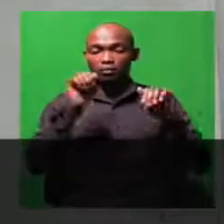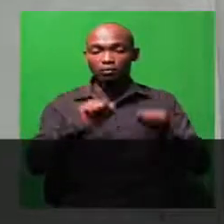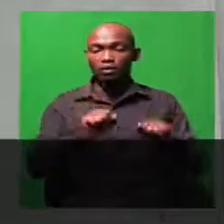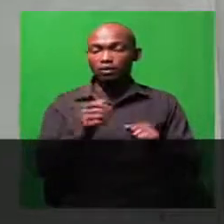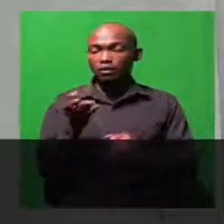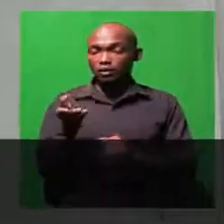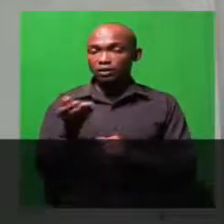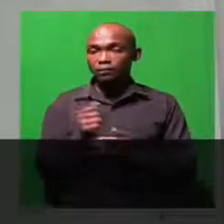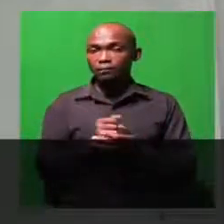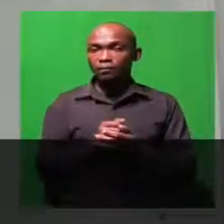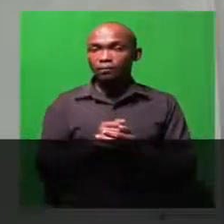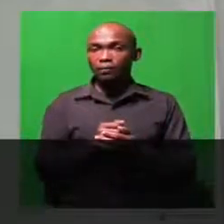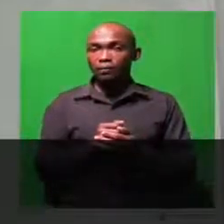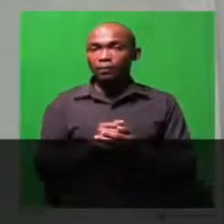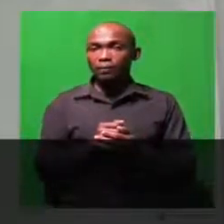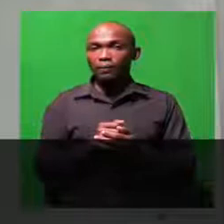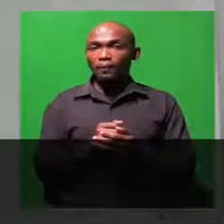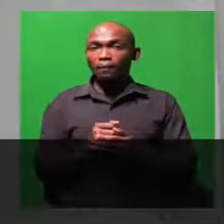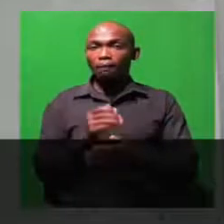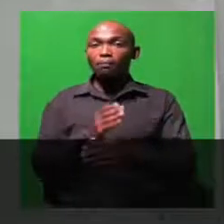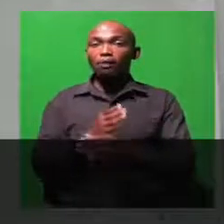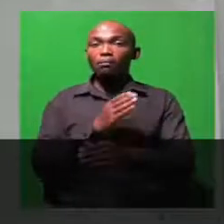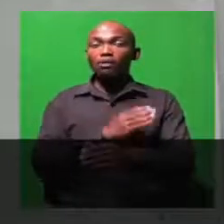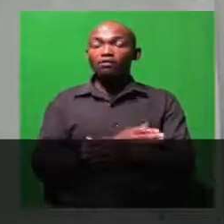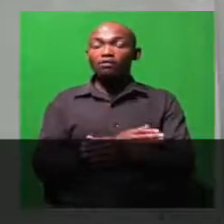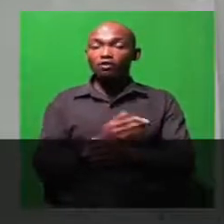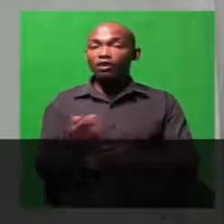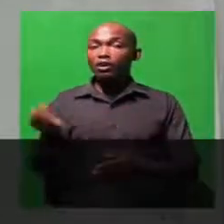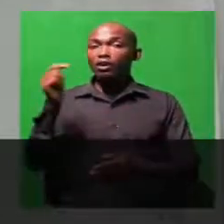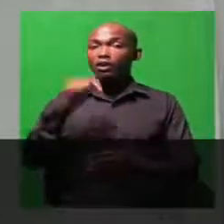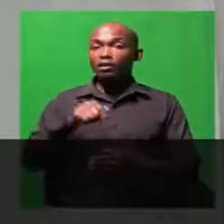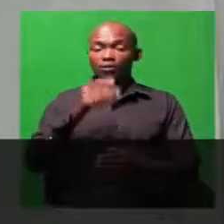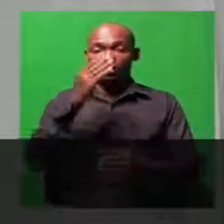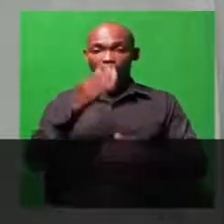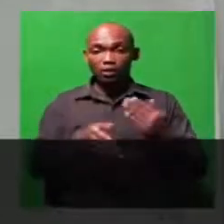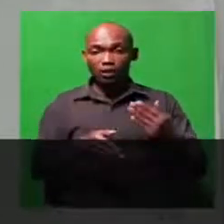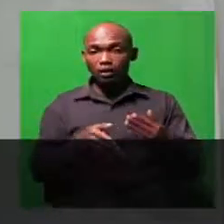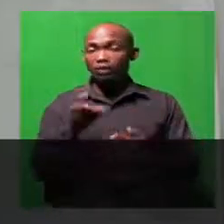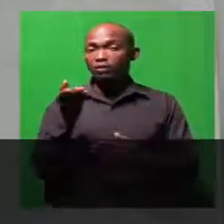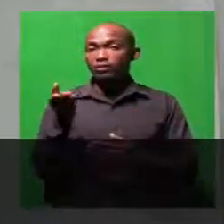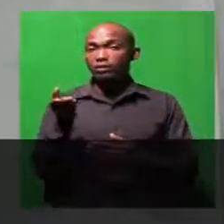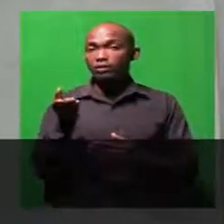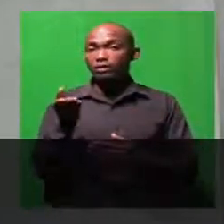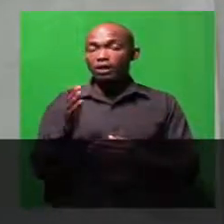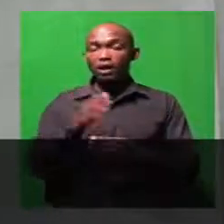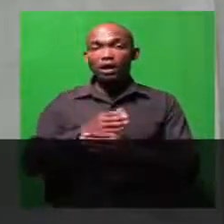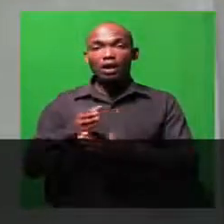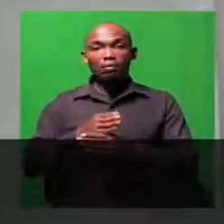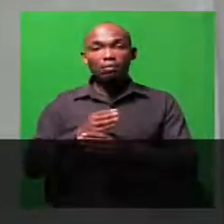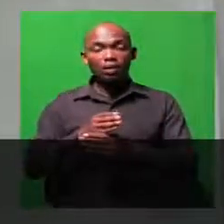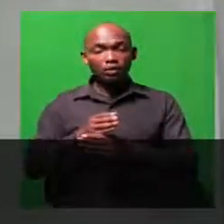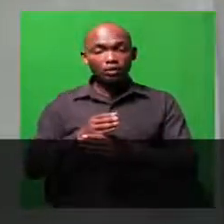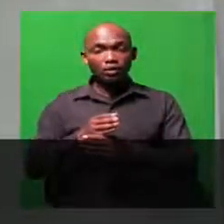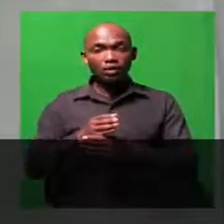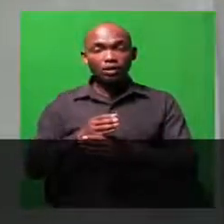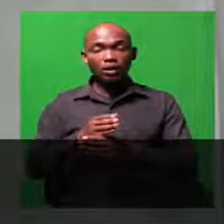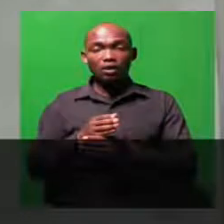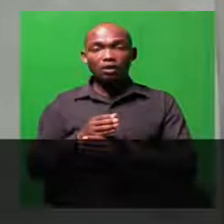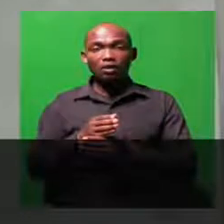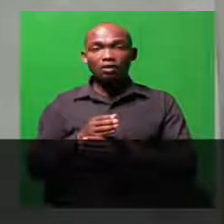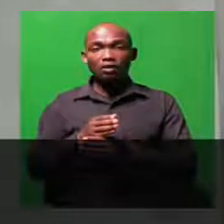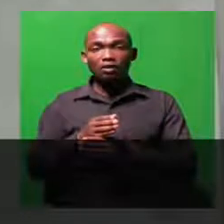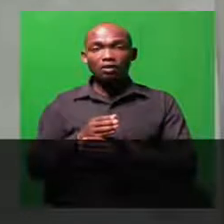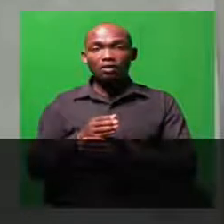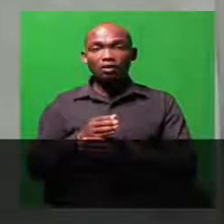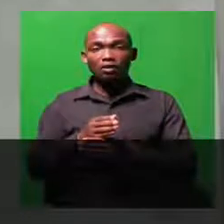immersed? My dear students, before coming to the end of our today's lesson about the volume